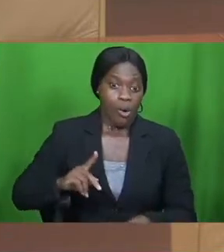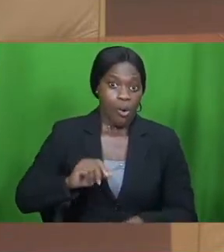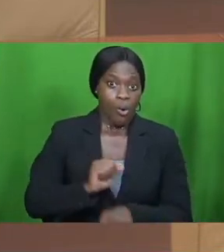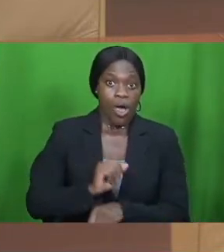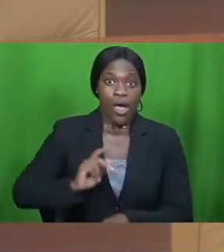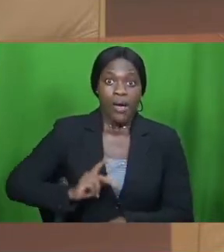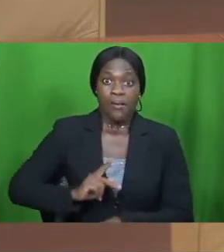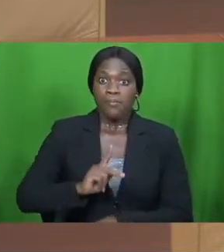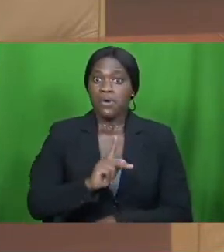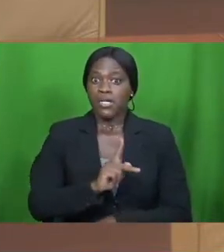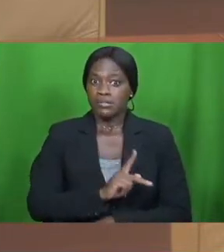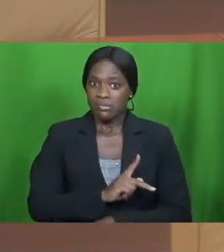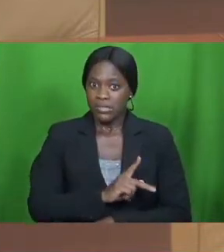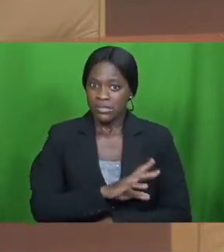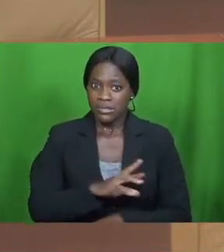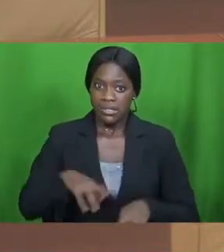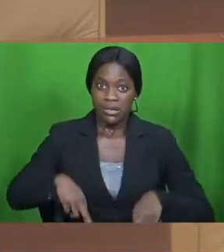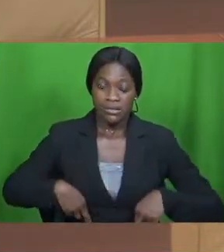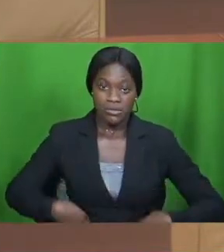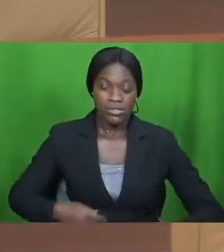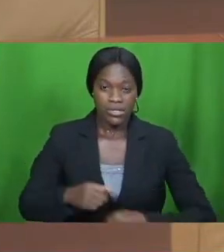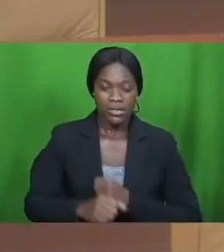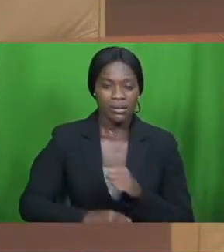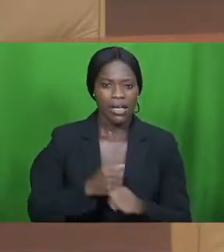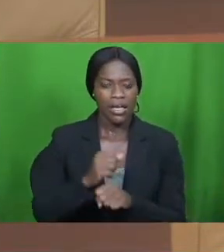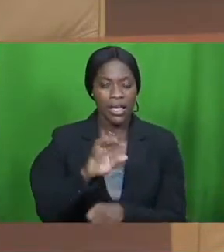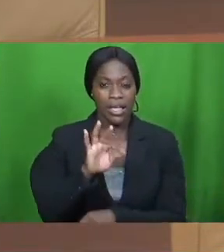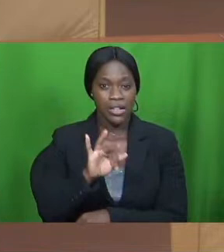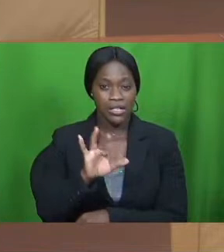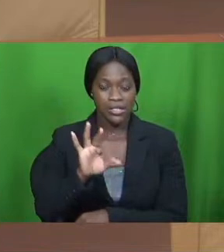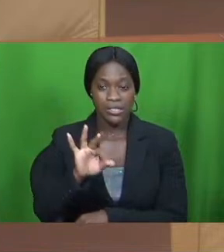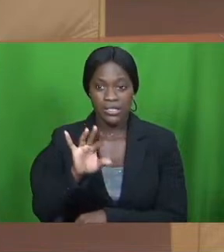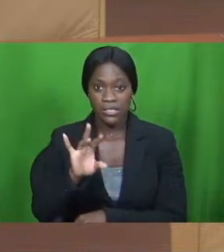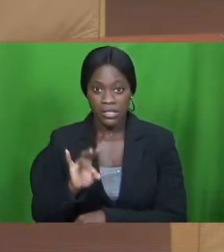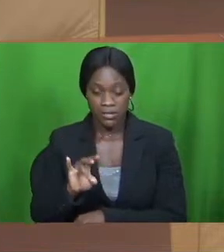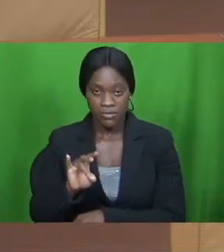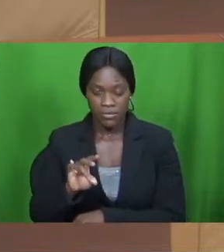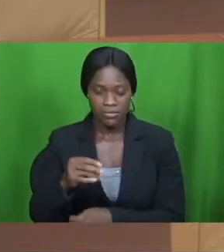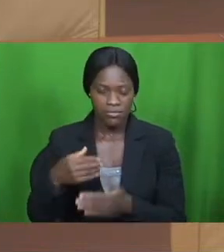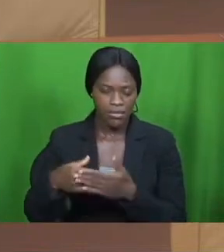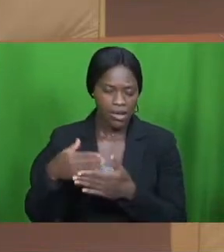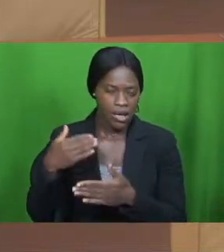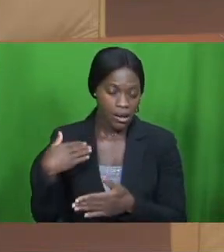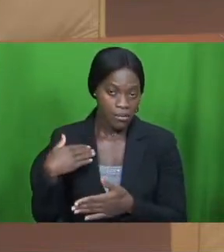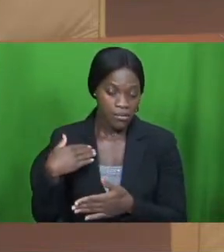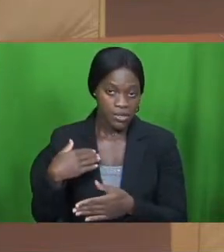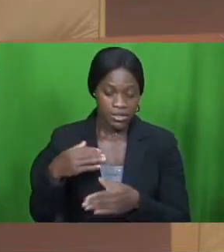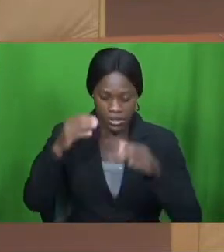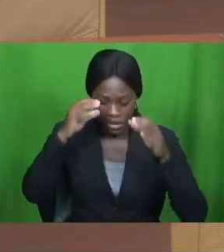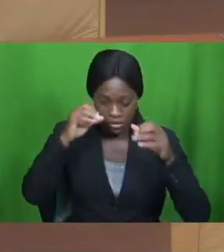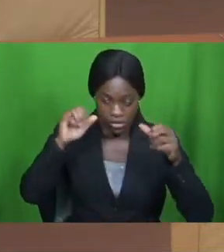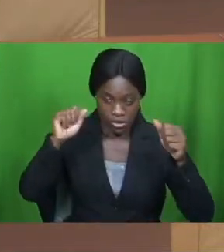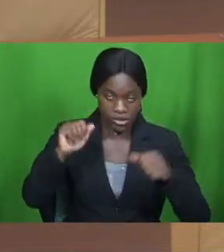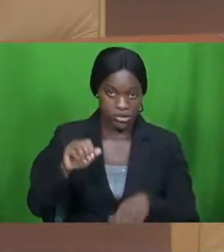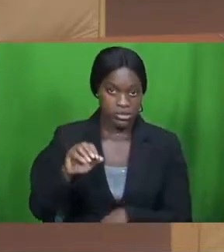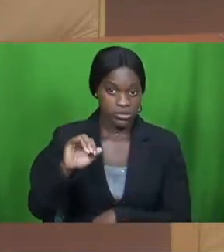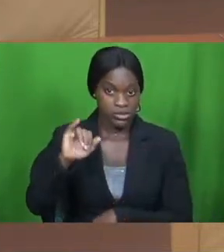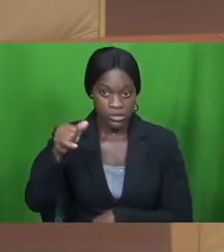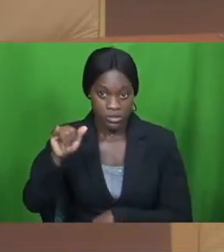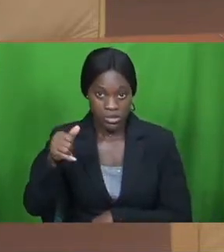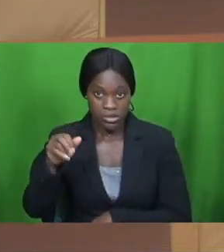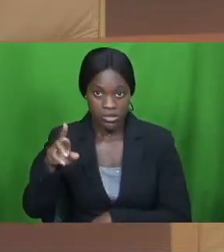Parliament in 1997, former President Rawlings also saw the jewel in